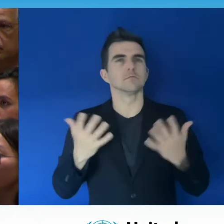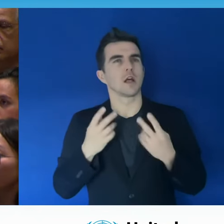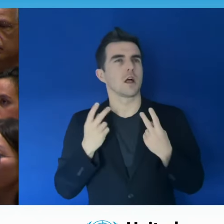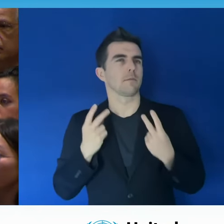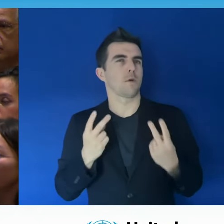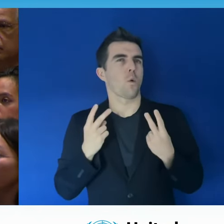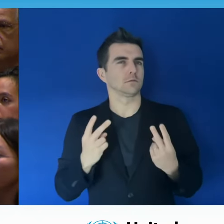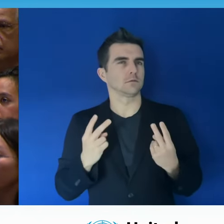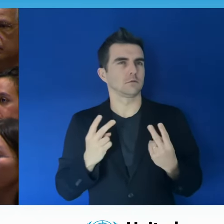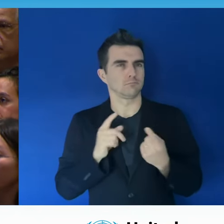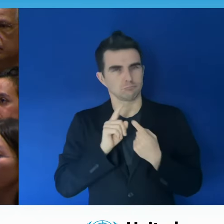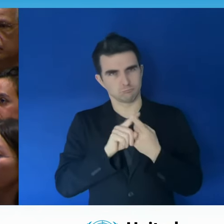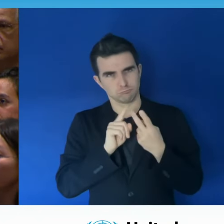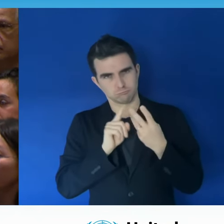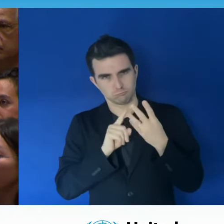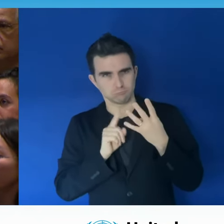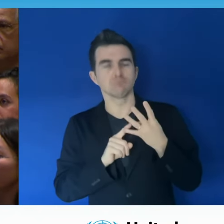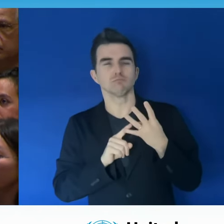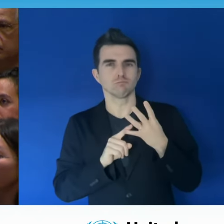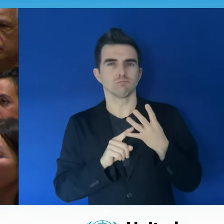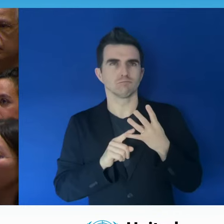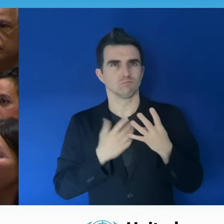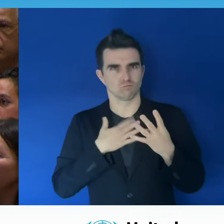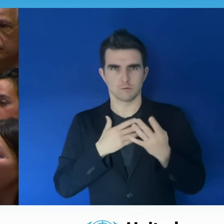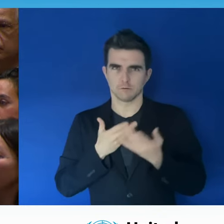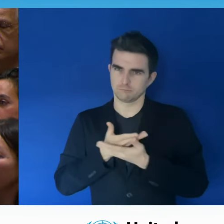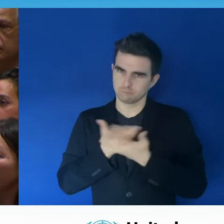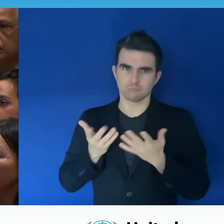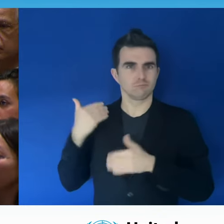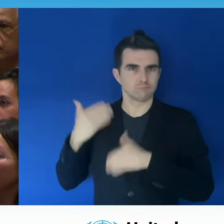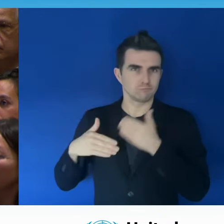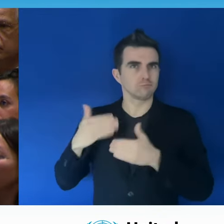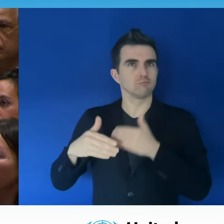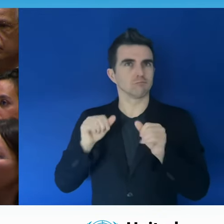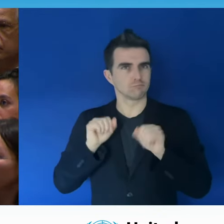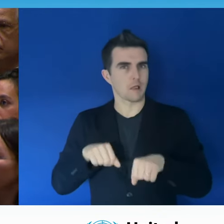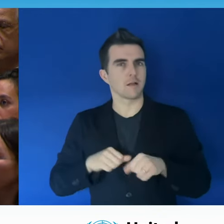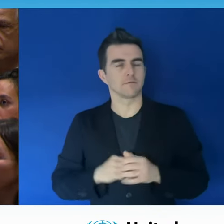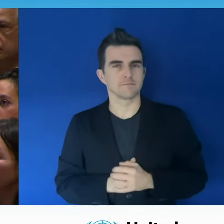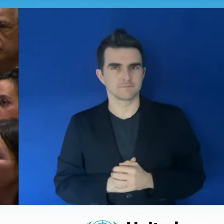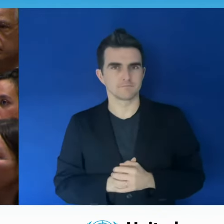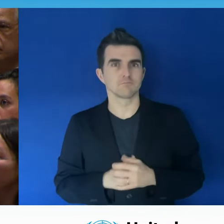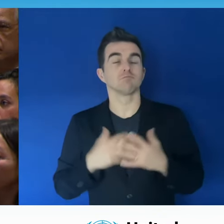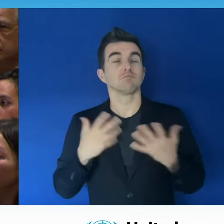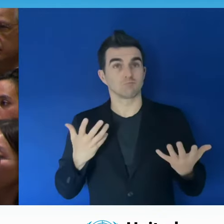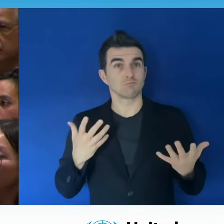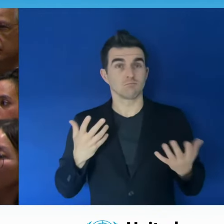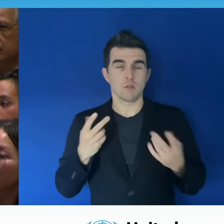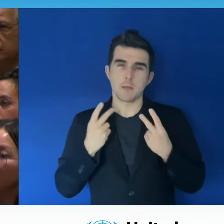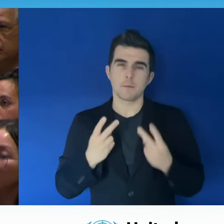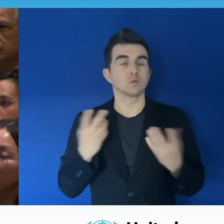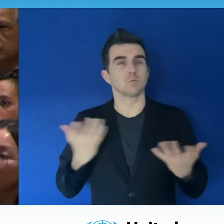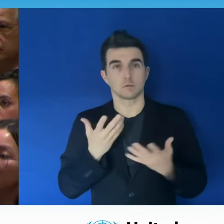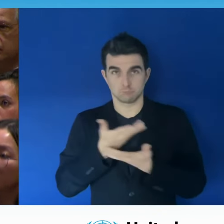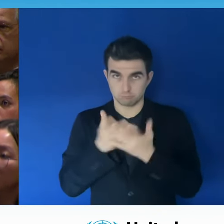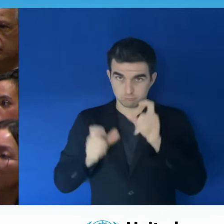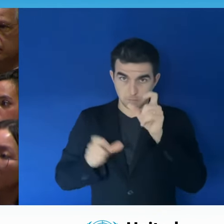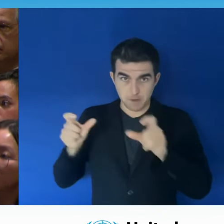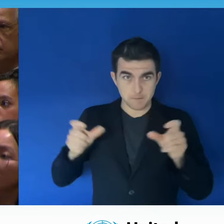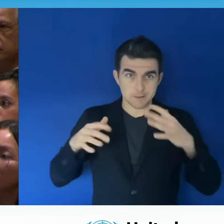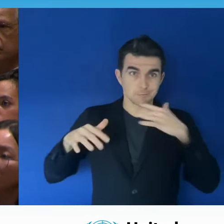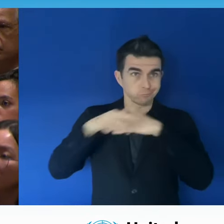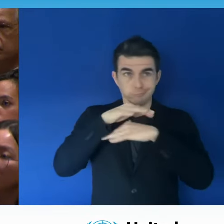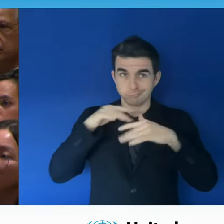environment favorable for youth employment. Regrettably, youth in Palestine and the